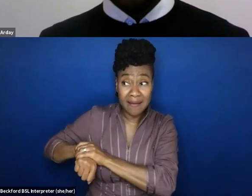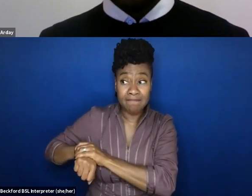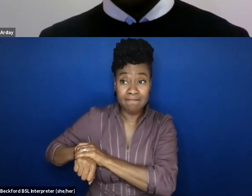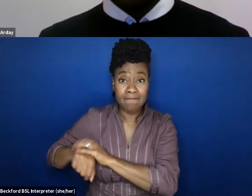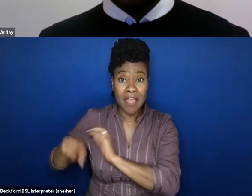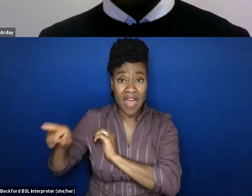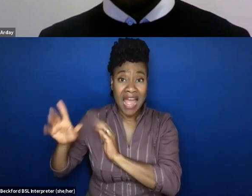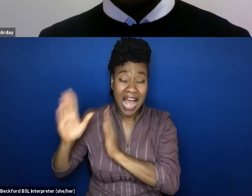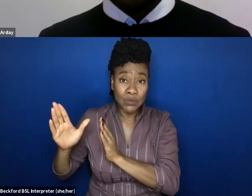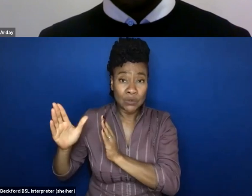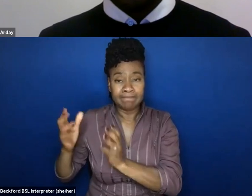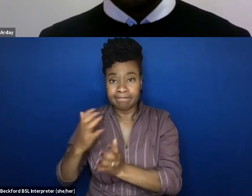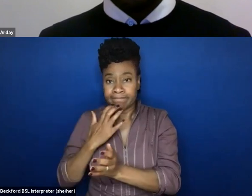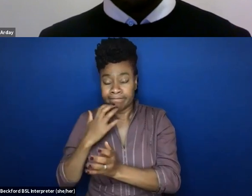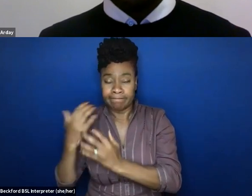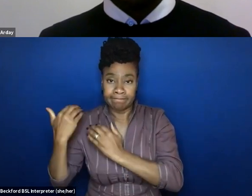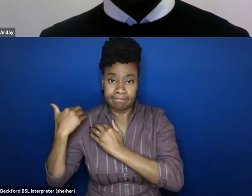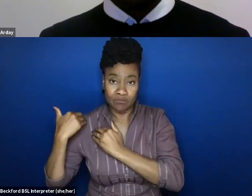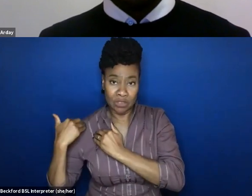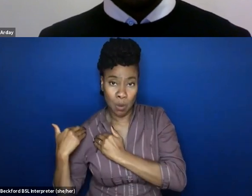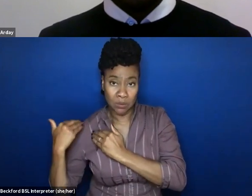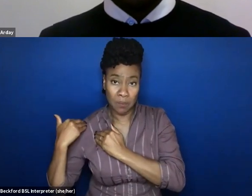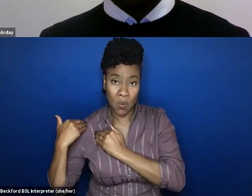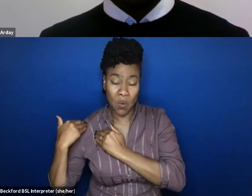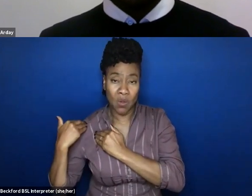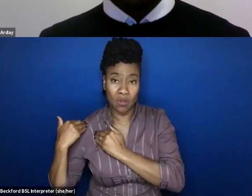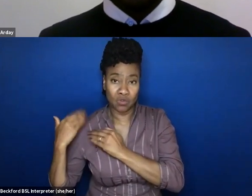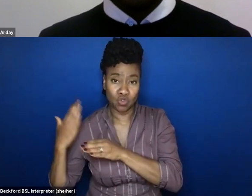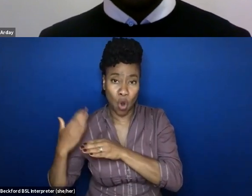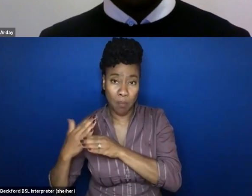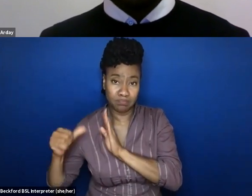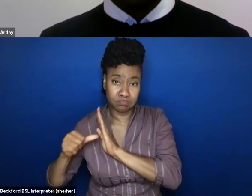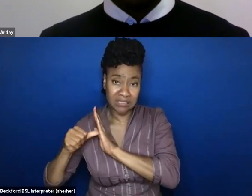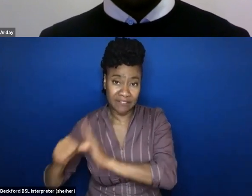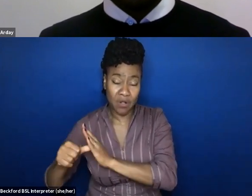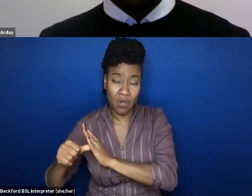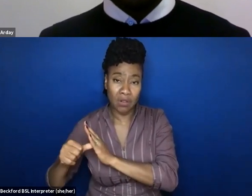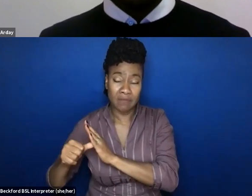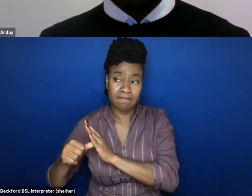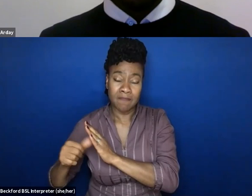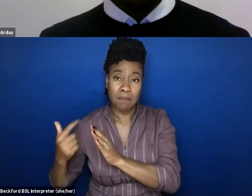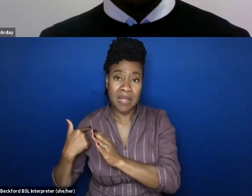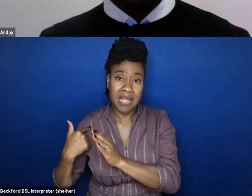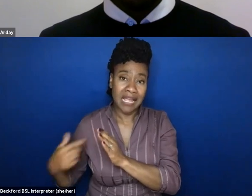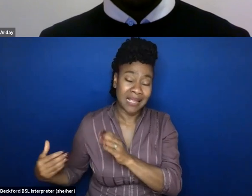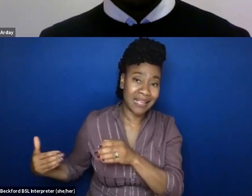almost like they were given the harder job, the jobs that required less compassion. Oh. Yeah,